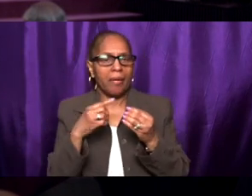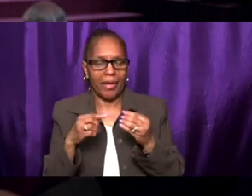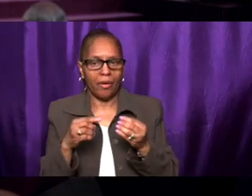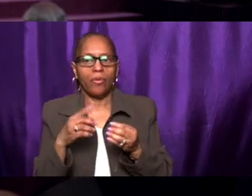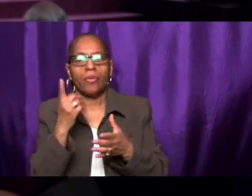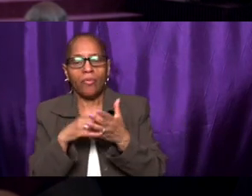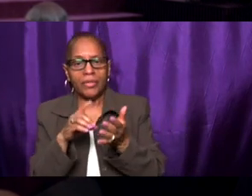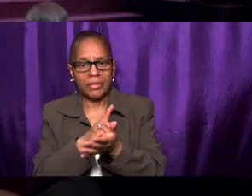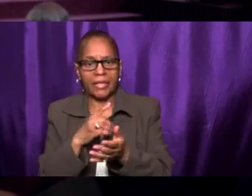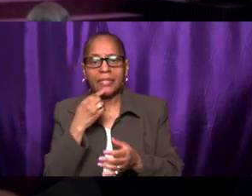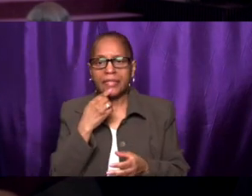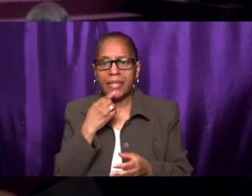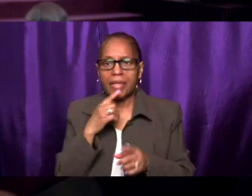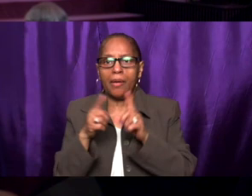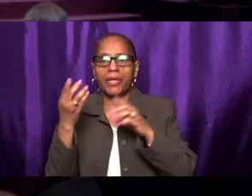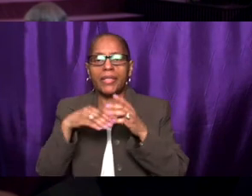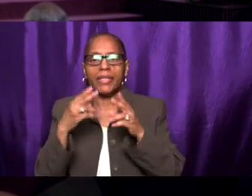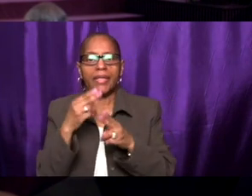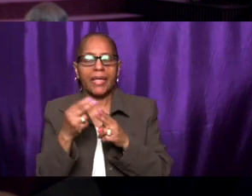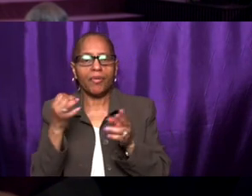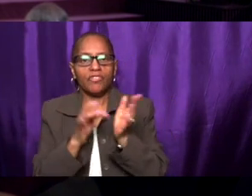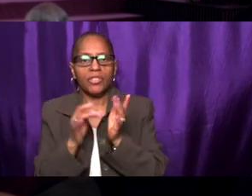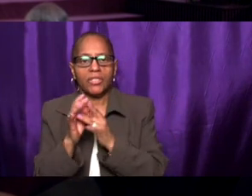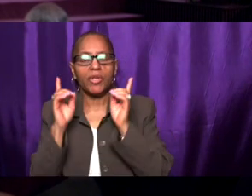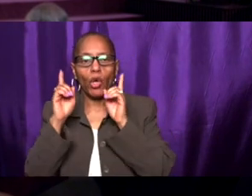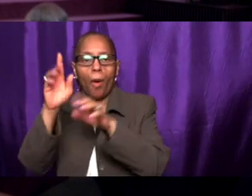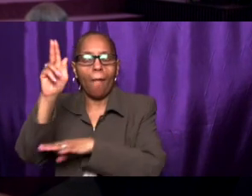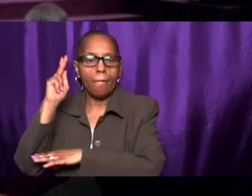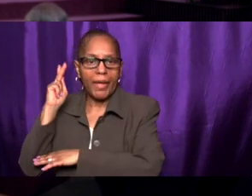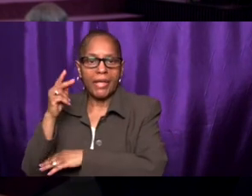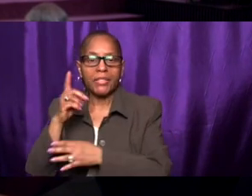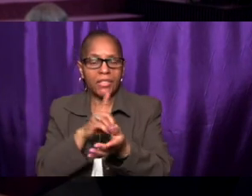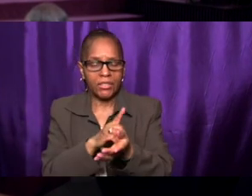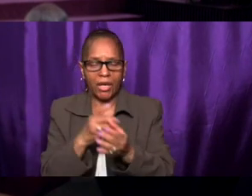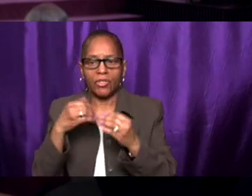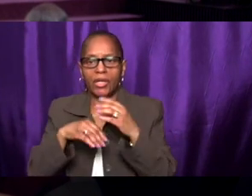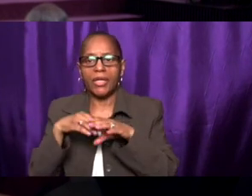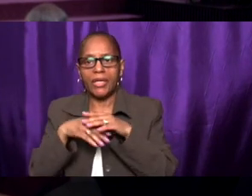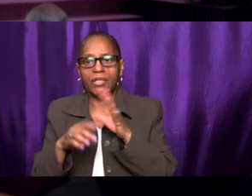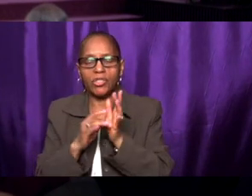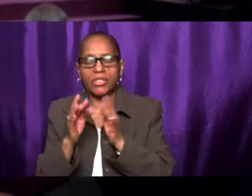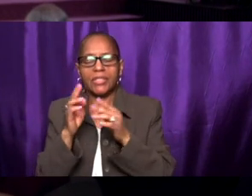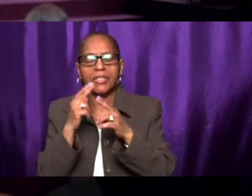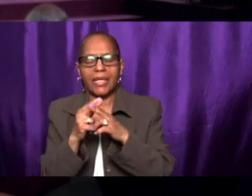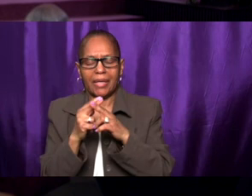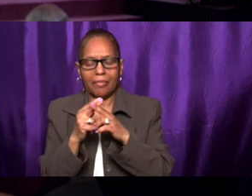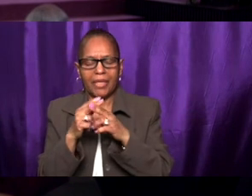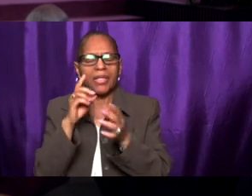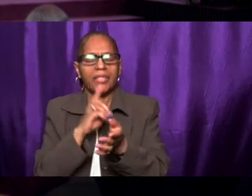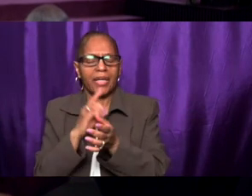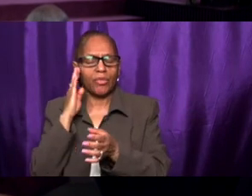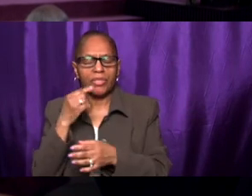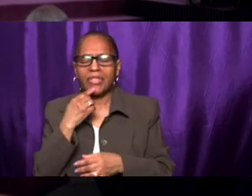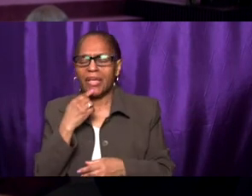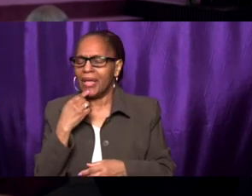diagnosis. But in the name of Jesus, when they go back to the doctor, in Jesus' name, that the doctor will say,